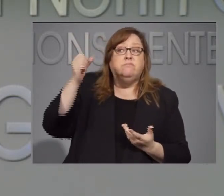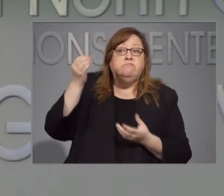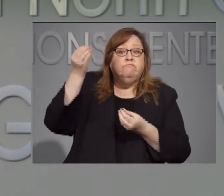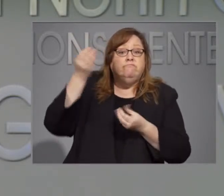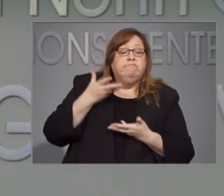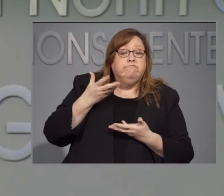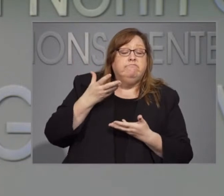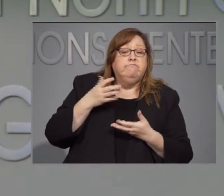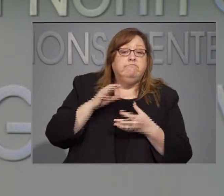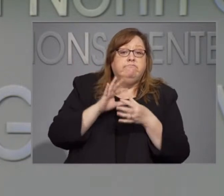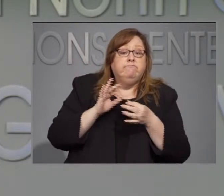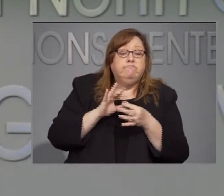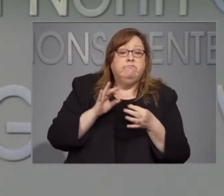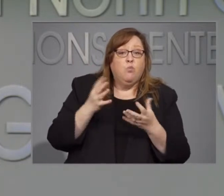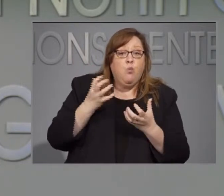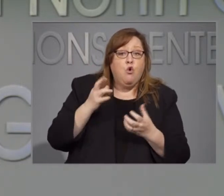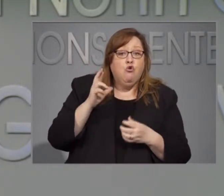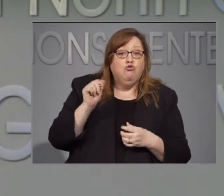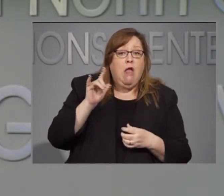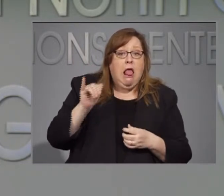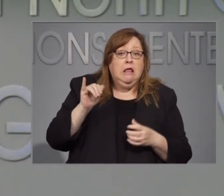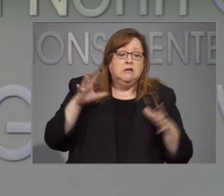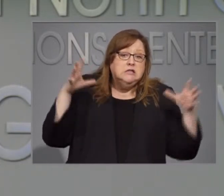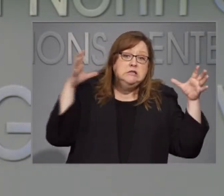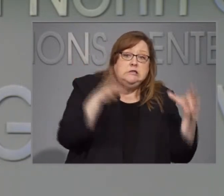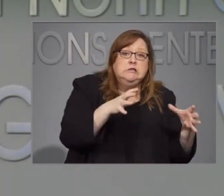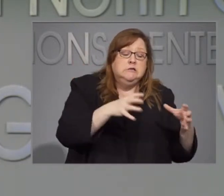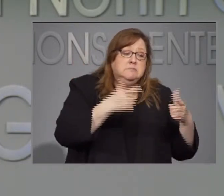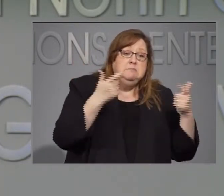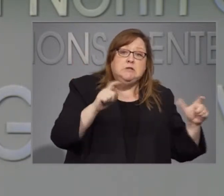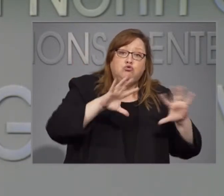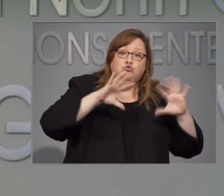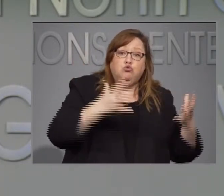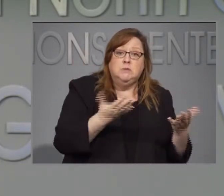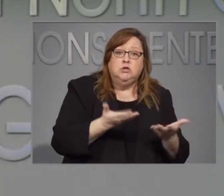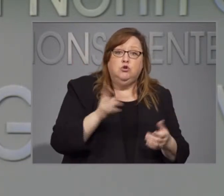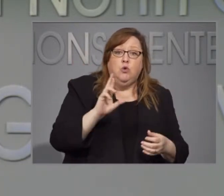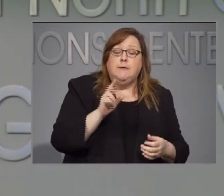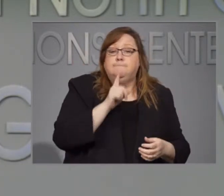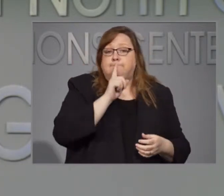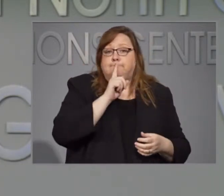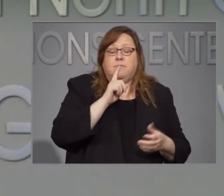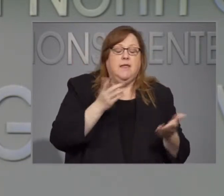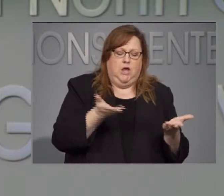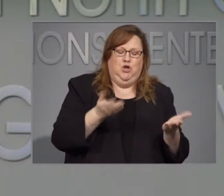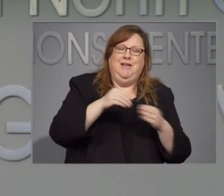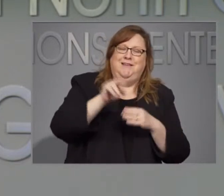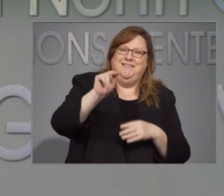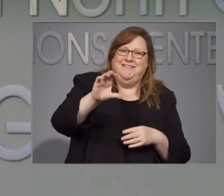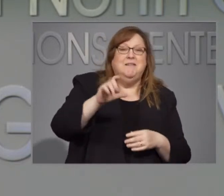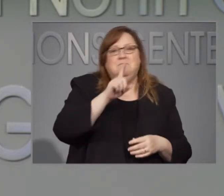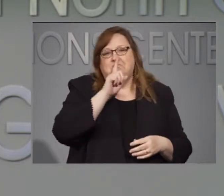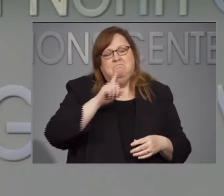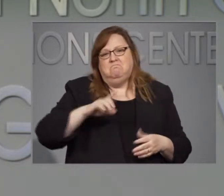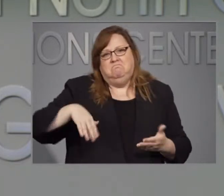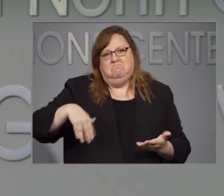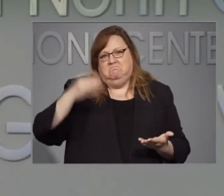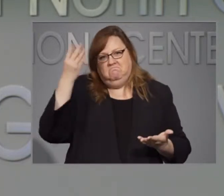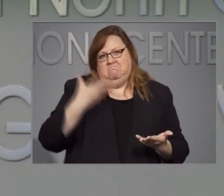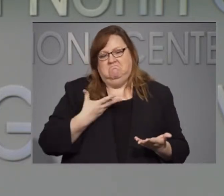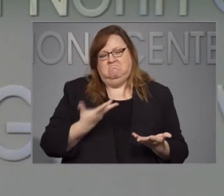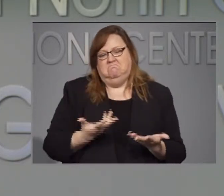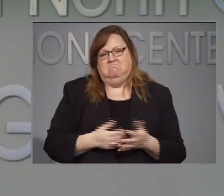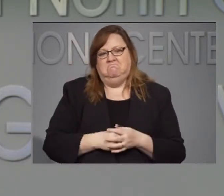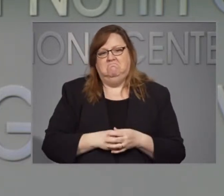We'll check to see if any of our other agencies have heard anything about that, but I have not. Thanks. Next